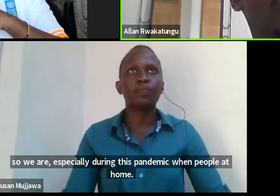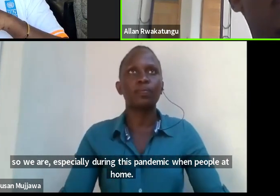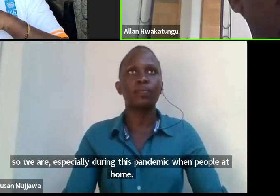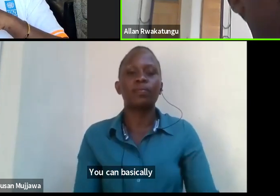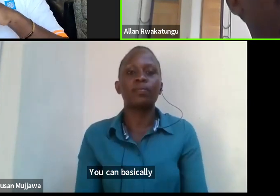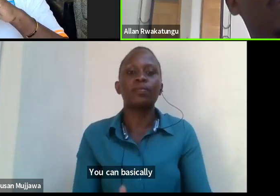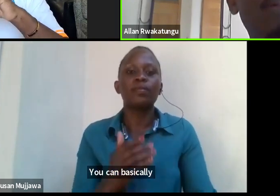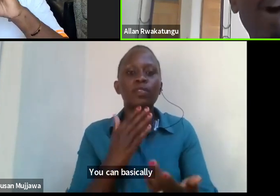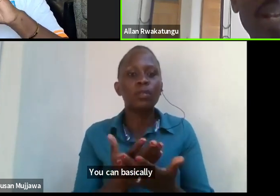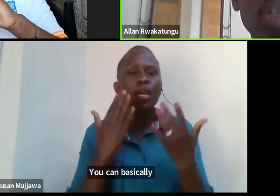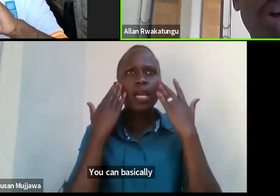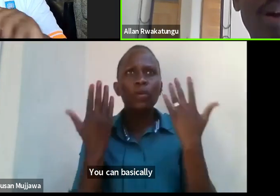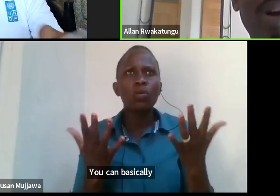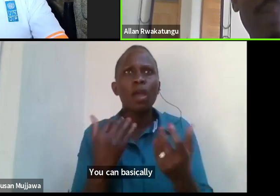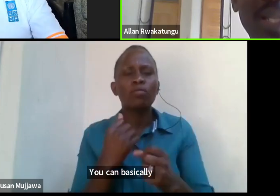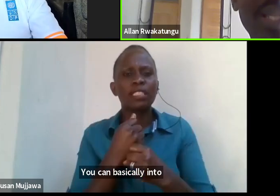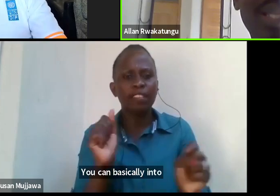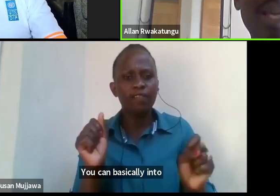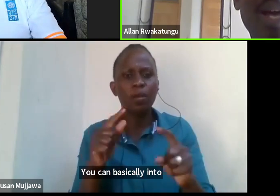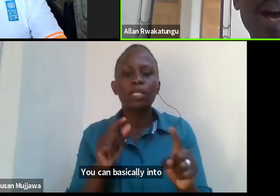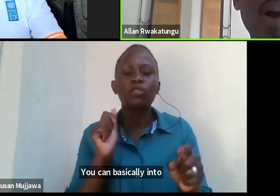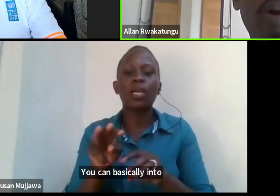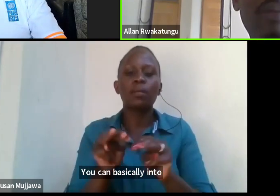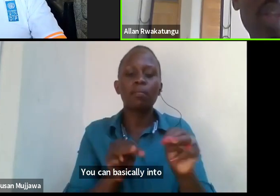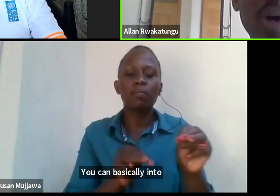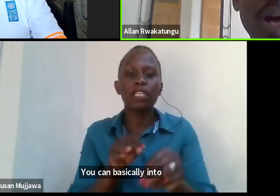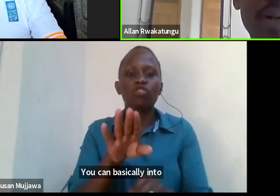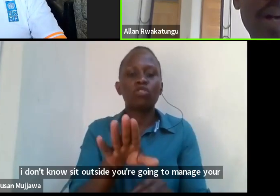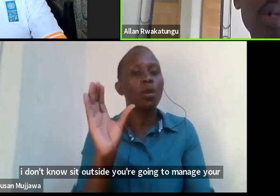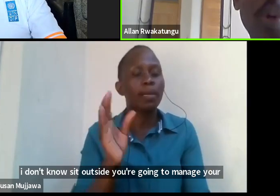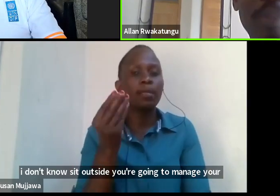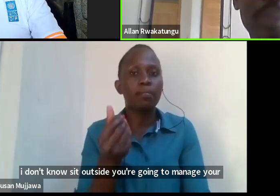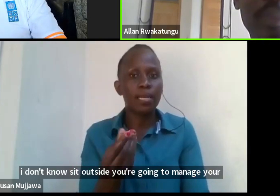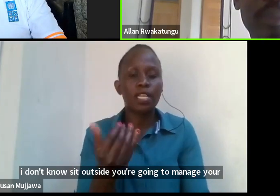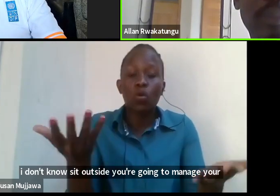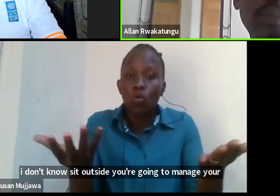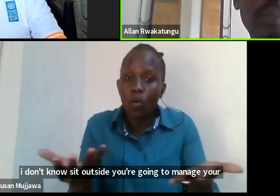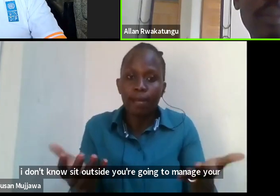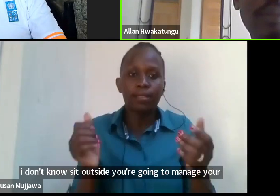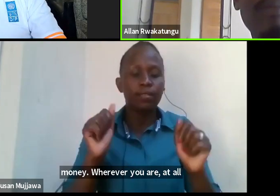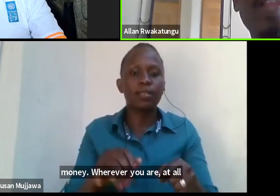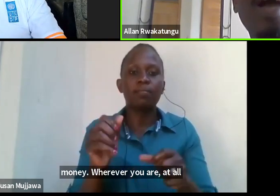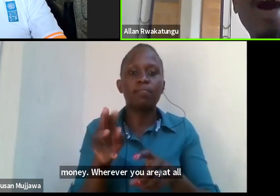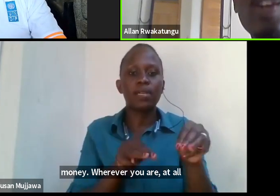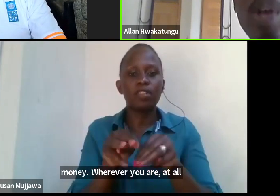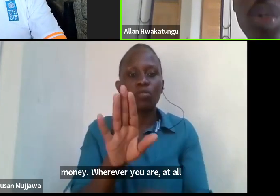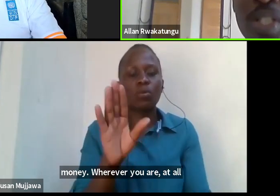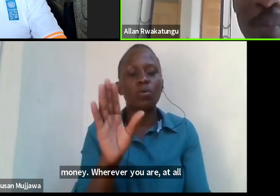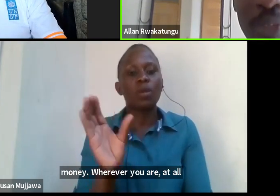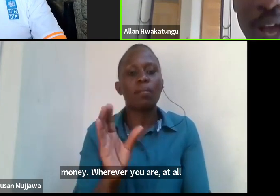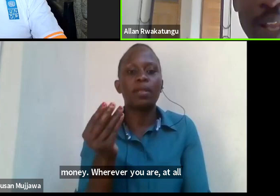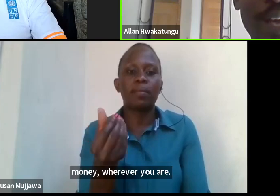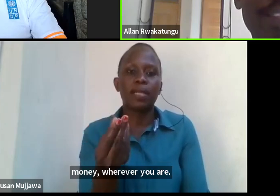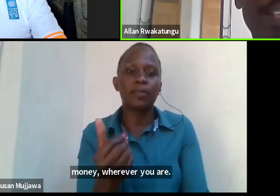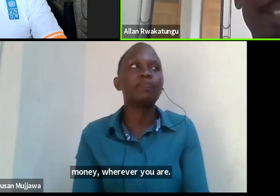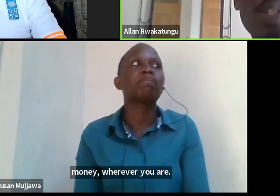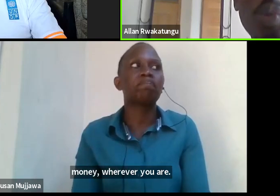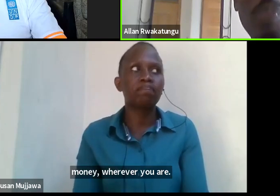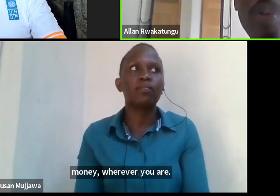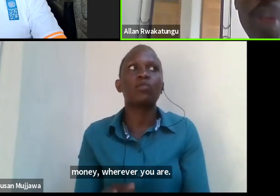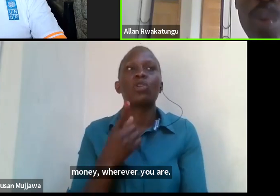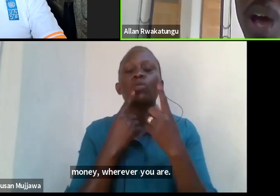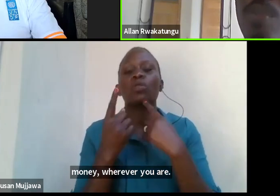I don't know how to say it, you can manage your company money wherever you are at home. And you mentioned something earlier